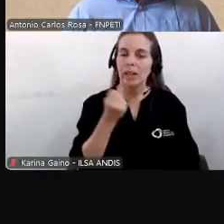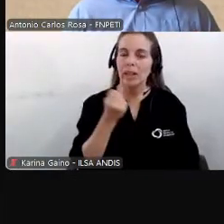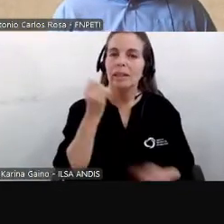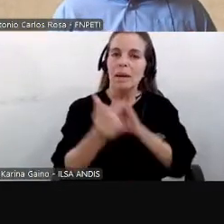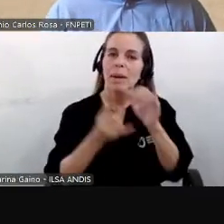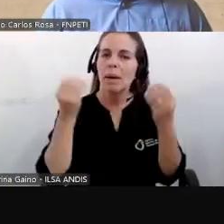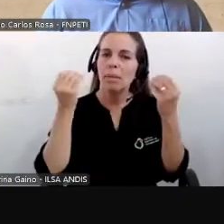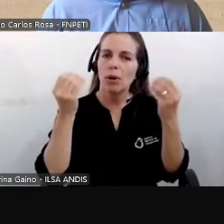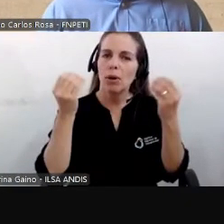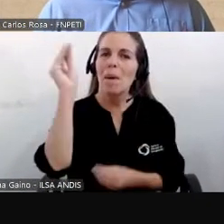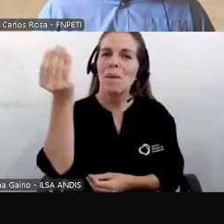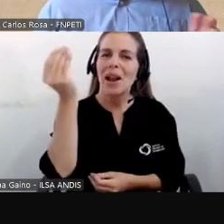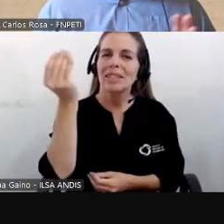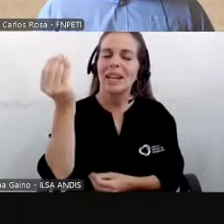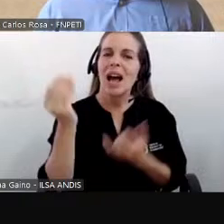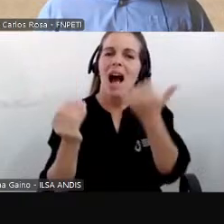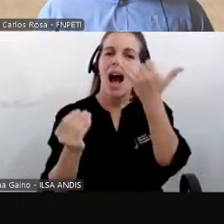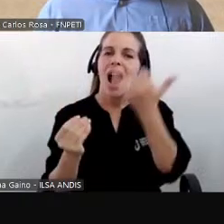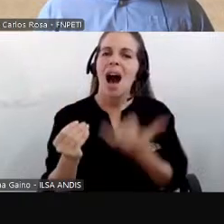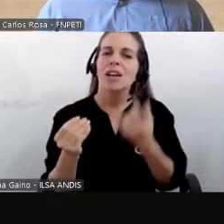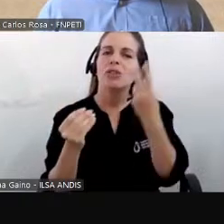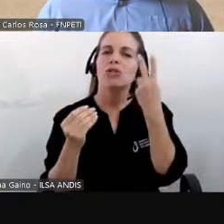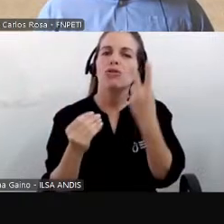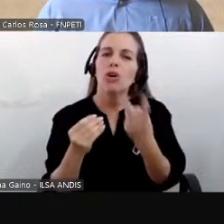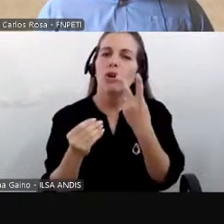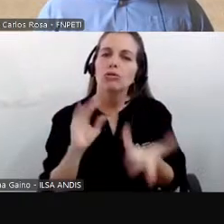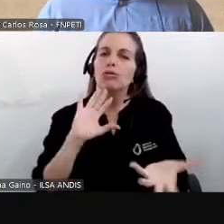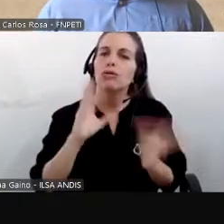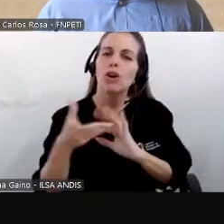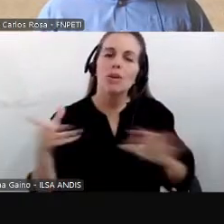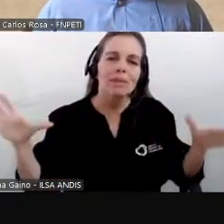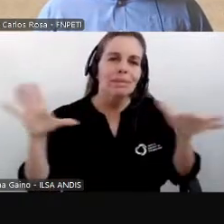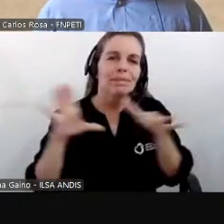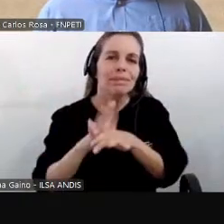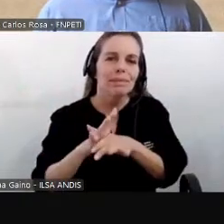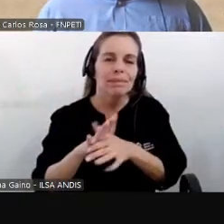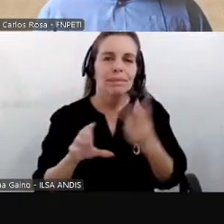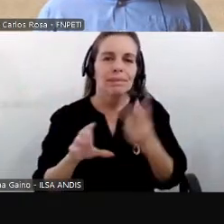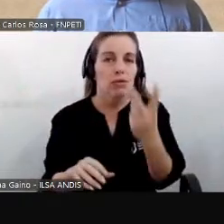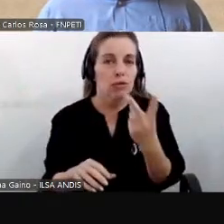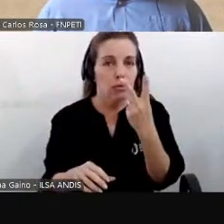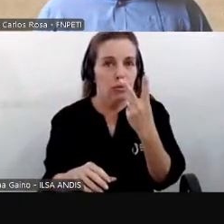in Brazil there are two very specific currents